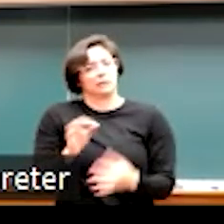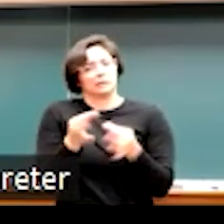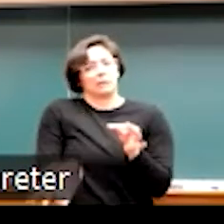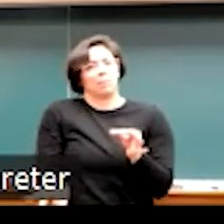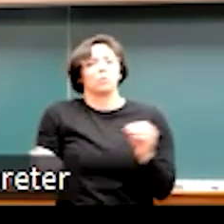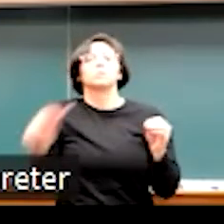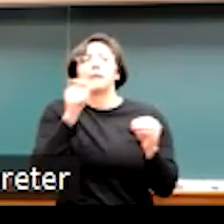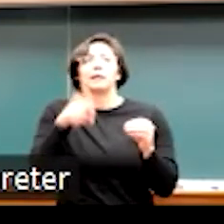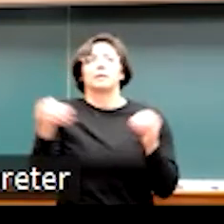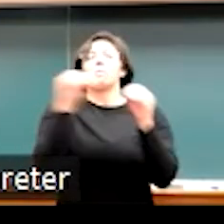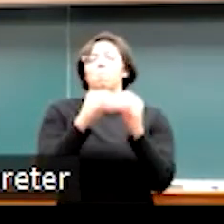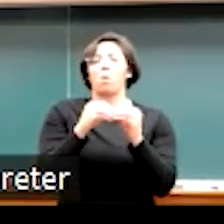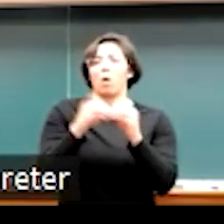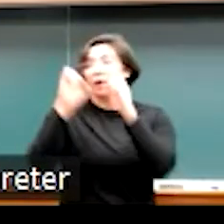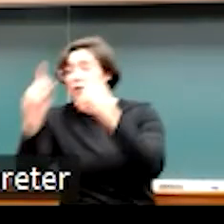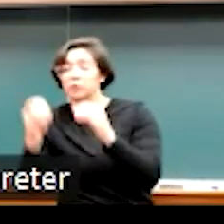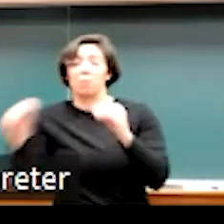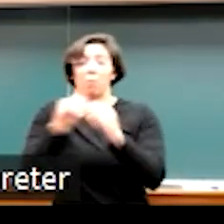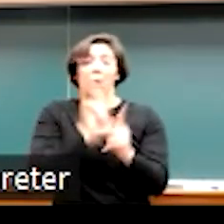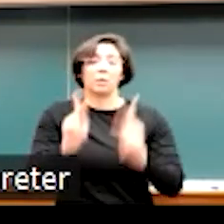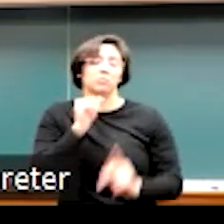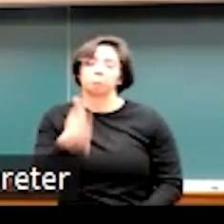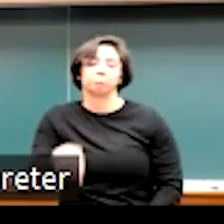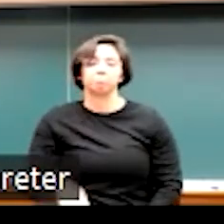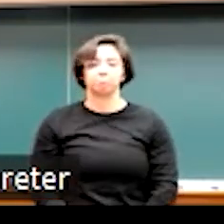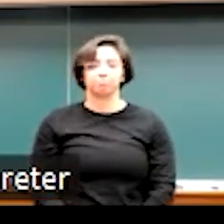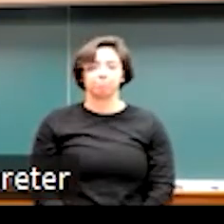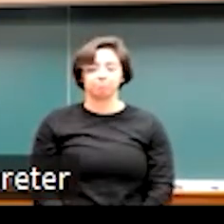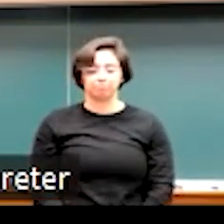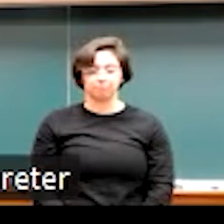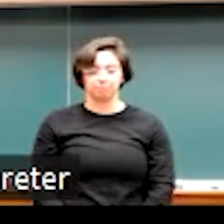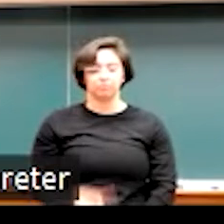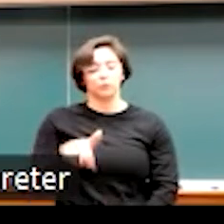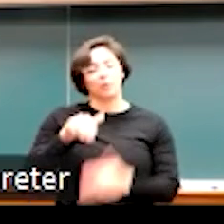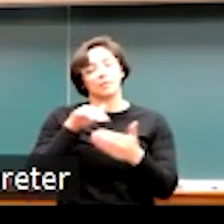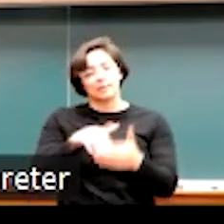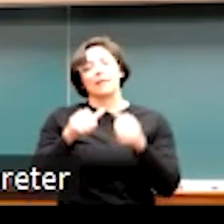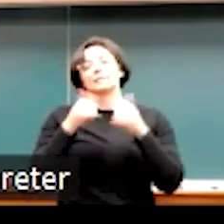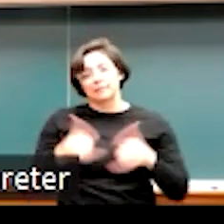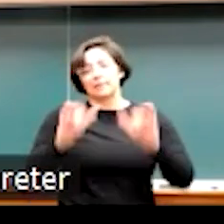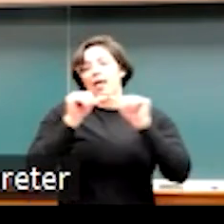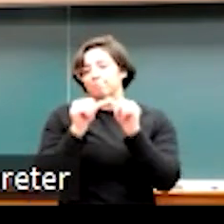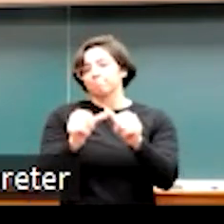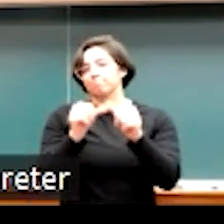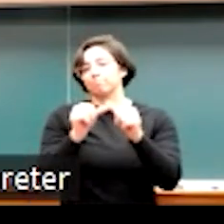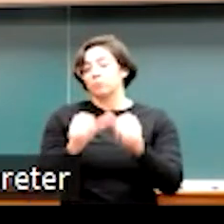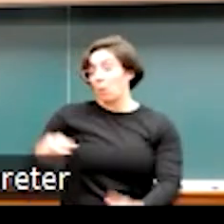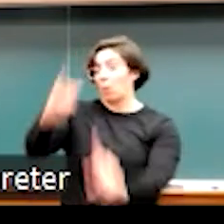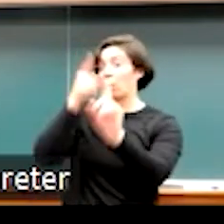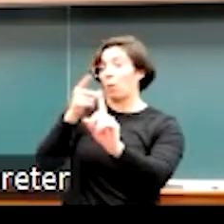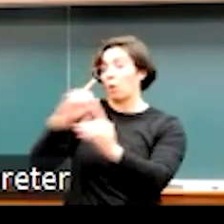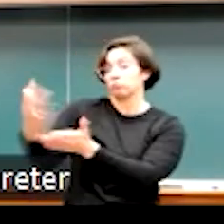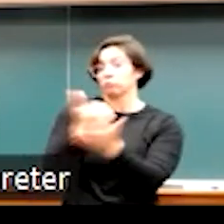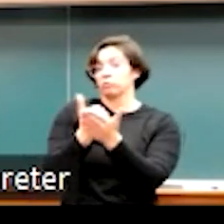don't need more person power to do it. All right, so this study, ongoing, our goal is to recruit